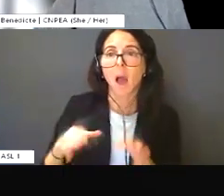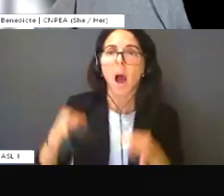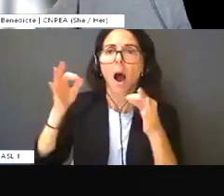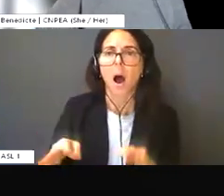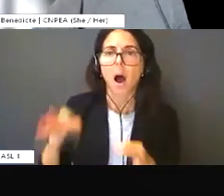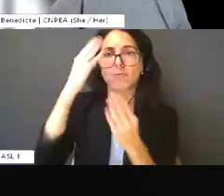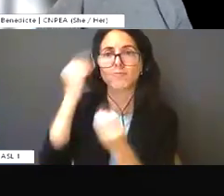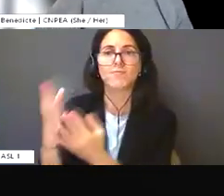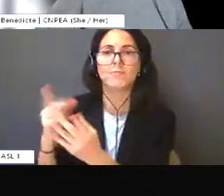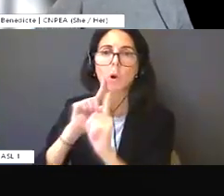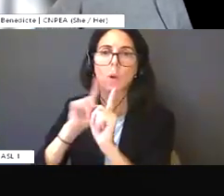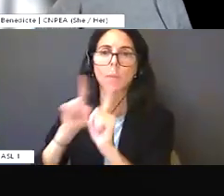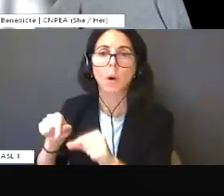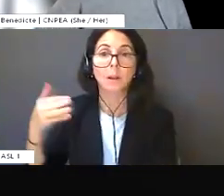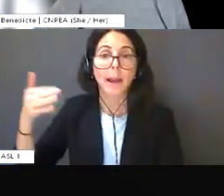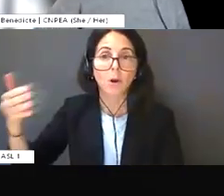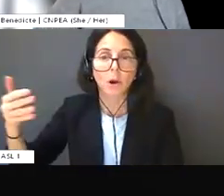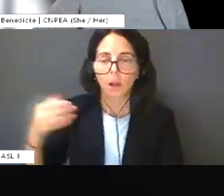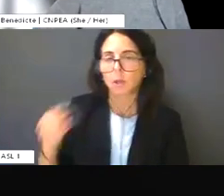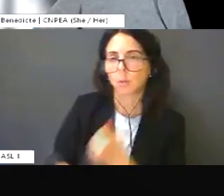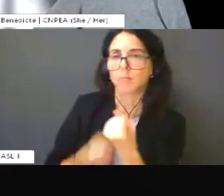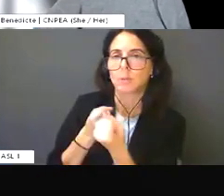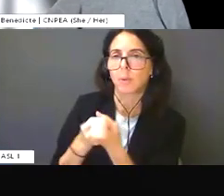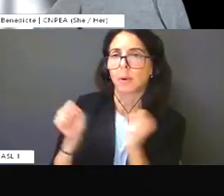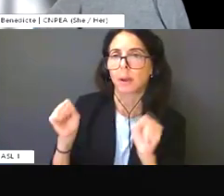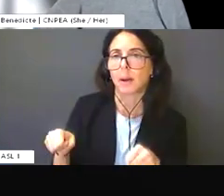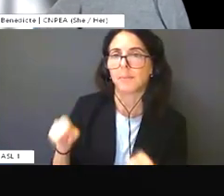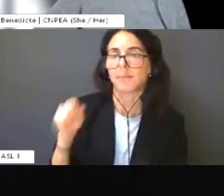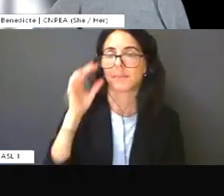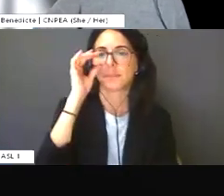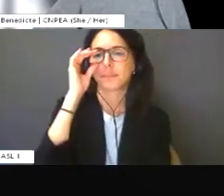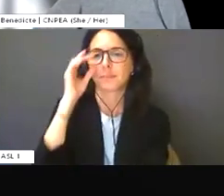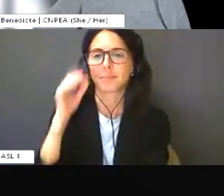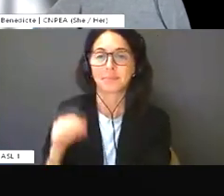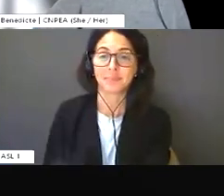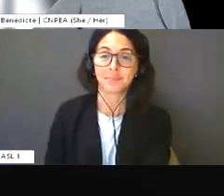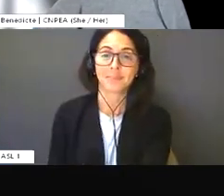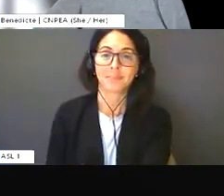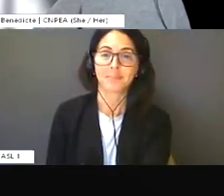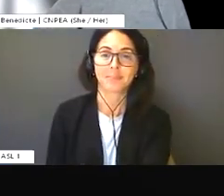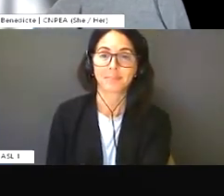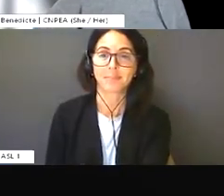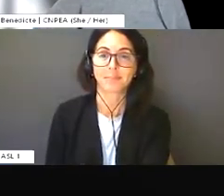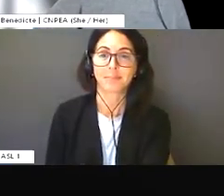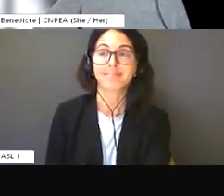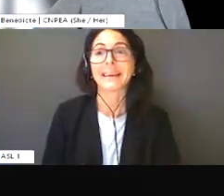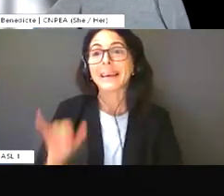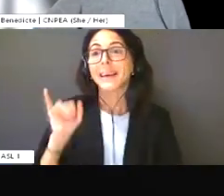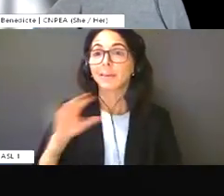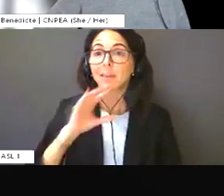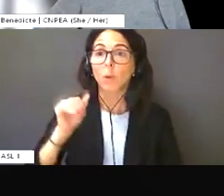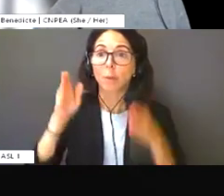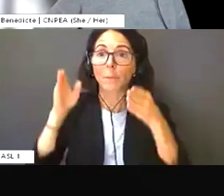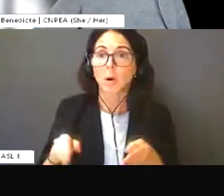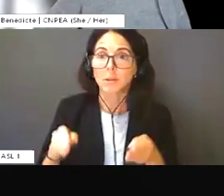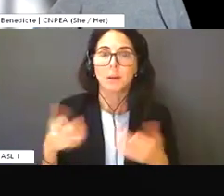over time, then you can facilitate that. I think it's a little bit different if older adults are incapacitated.